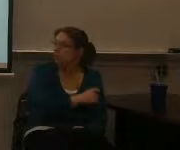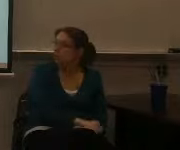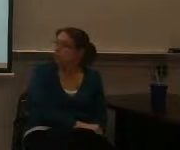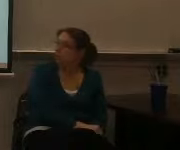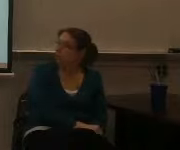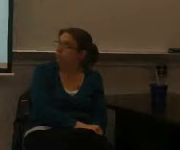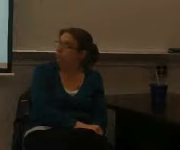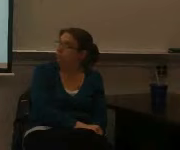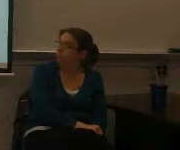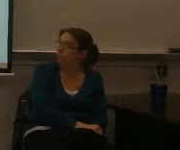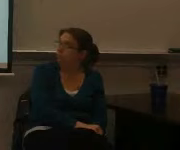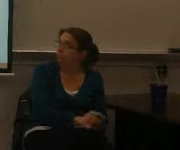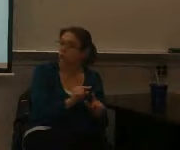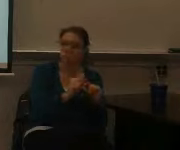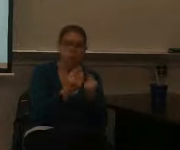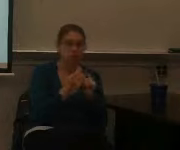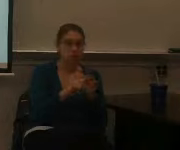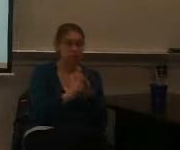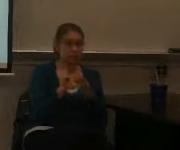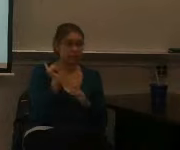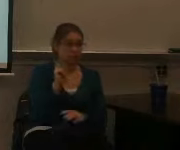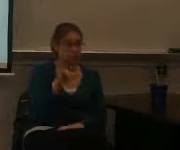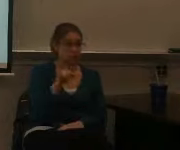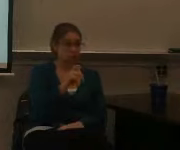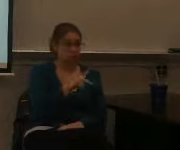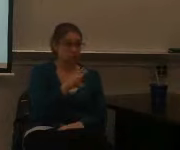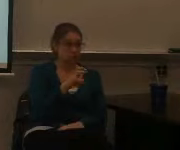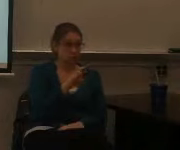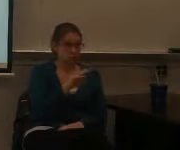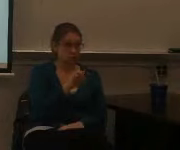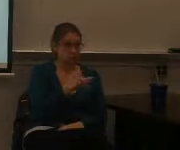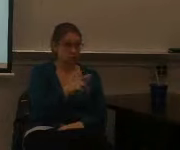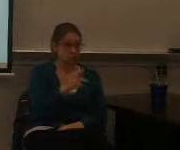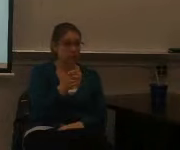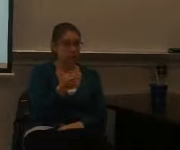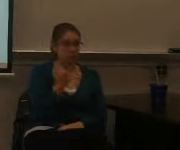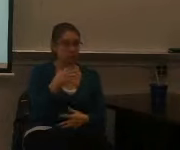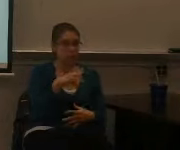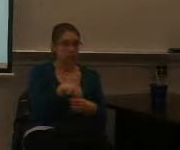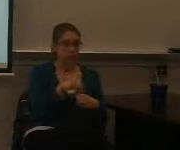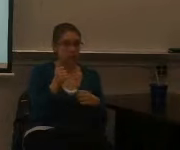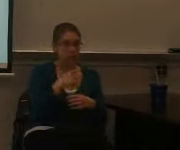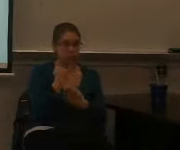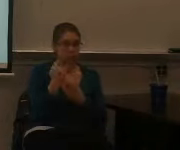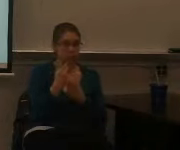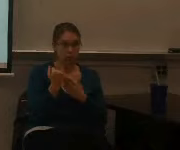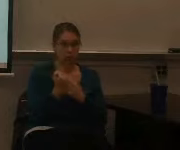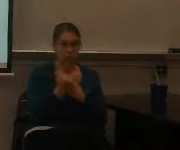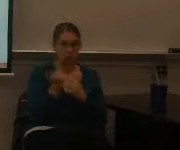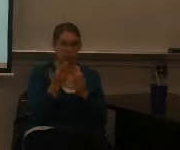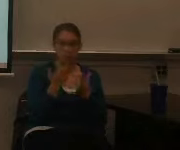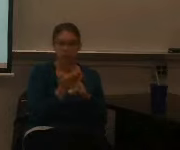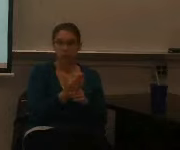So the group that started this, Jack Webster, was also actually involved in all these projects all the way through.